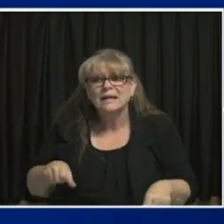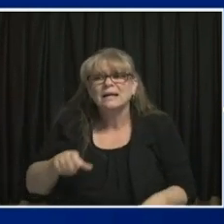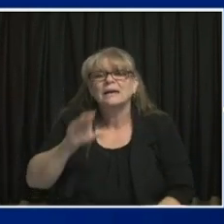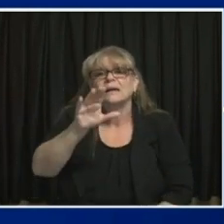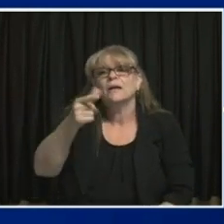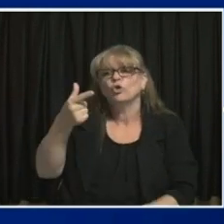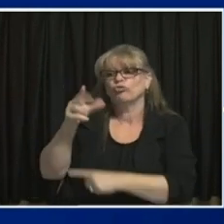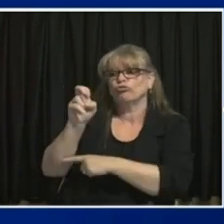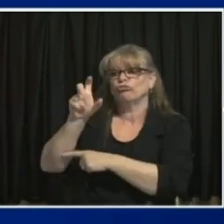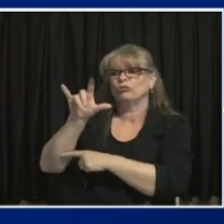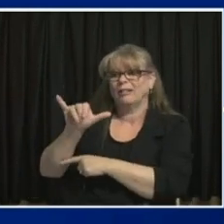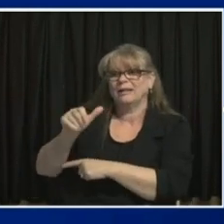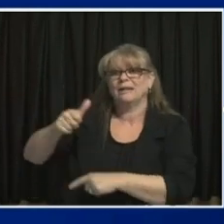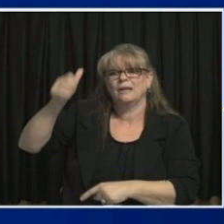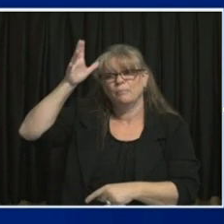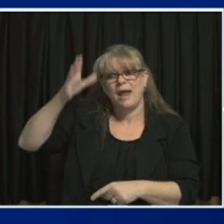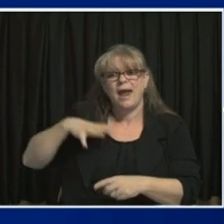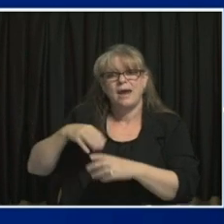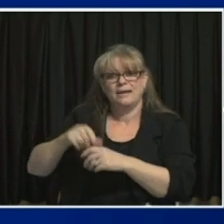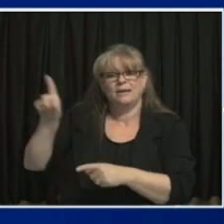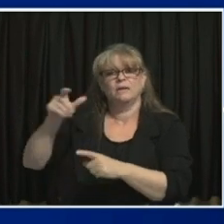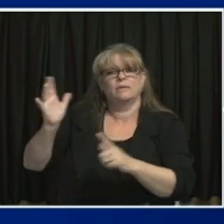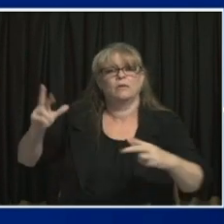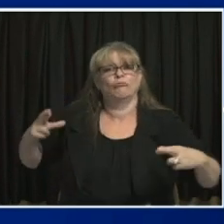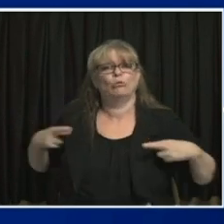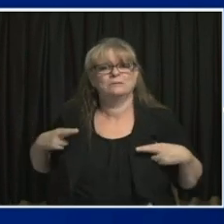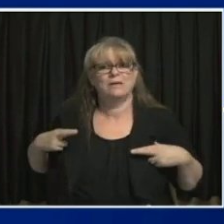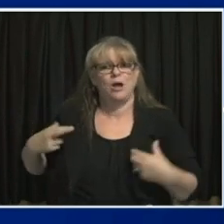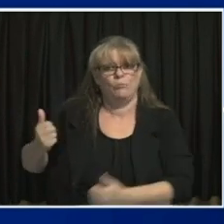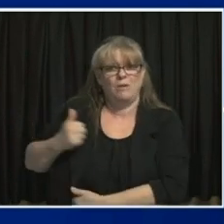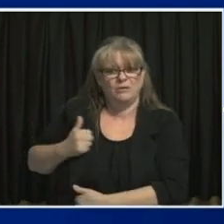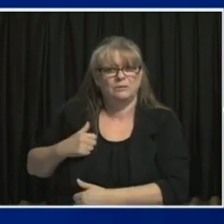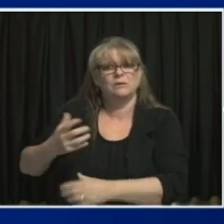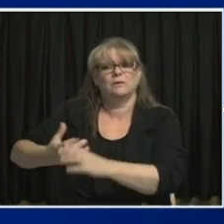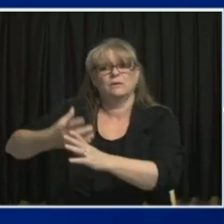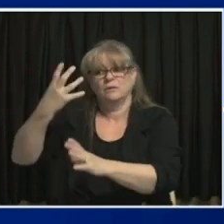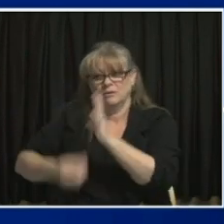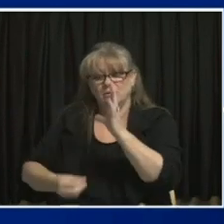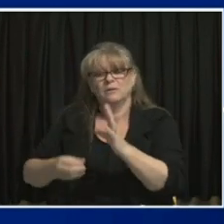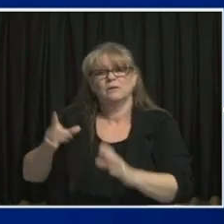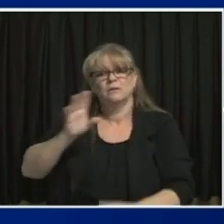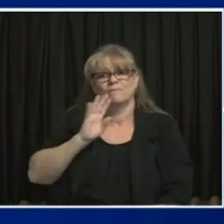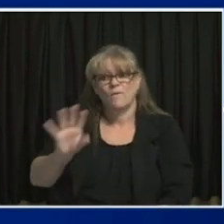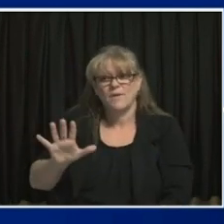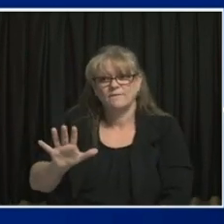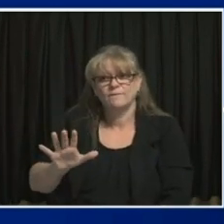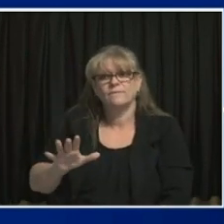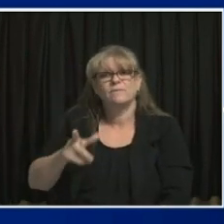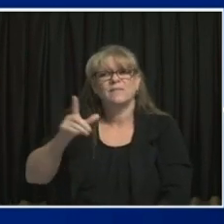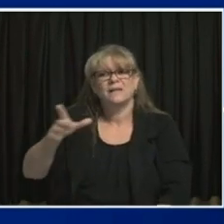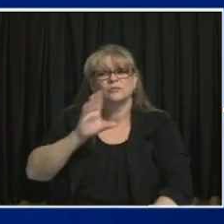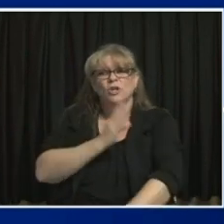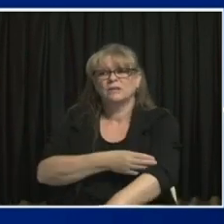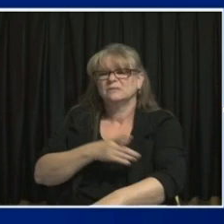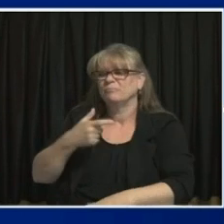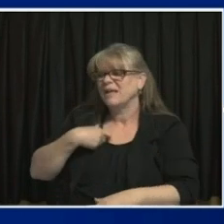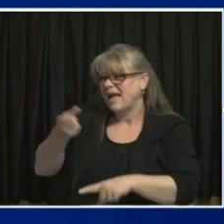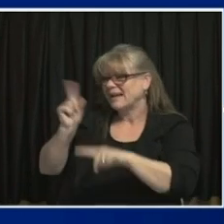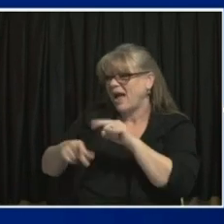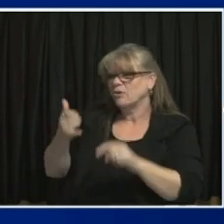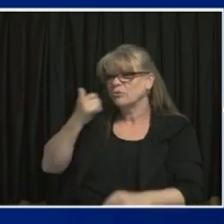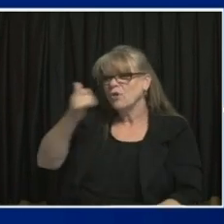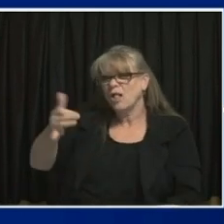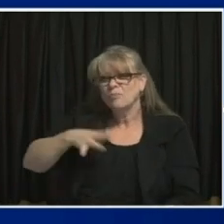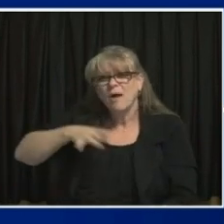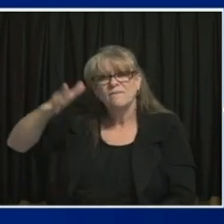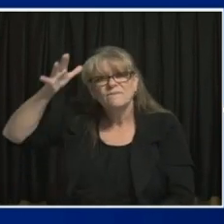Army veteran Rodney Myers. His daughter said, "Can't call if I have a problem, can't call for advice, can't call to tell him I